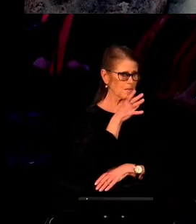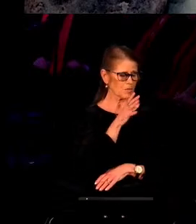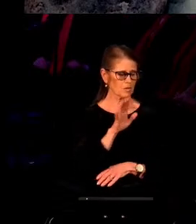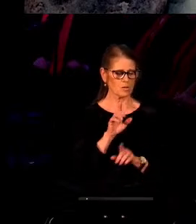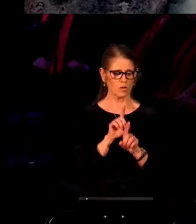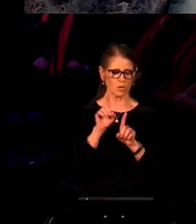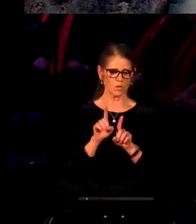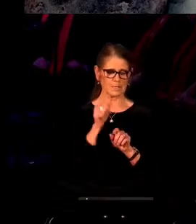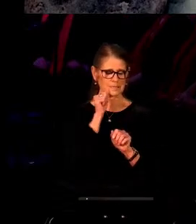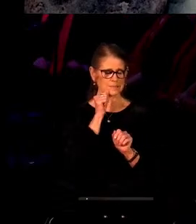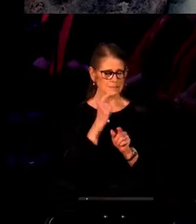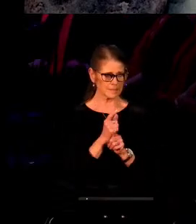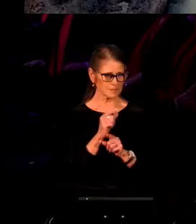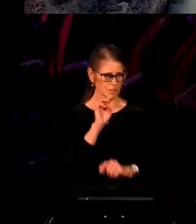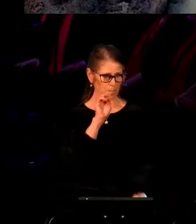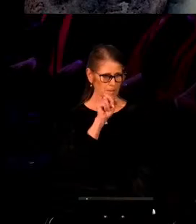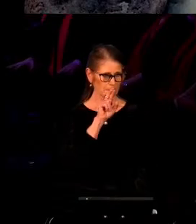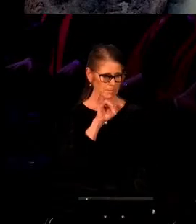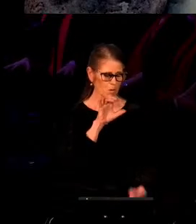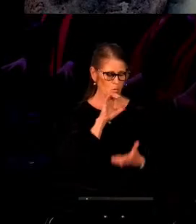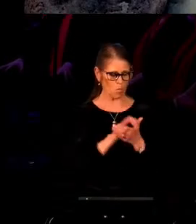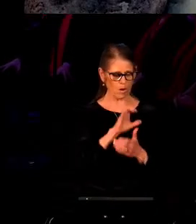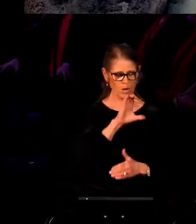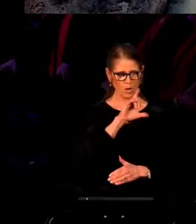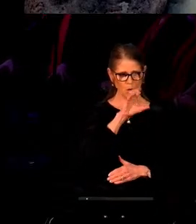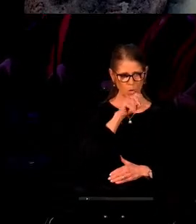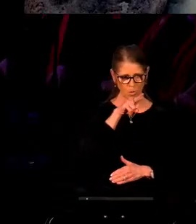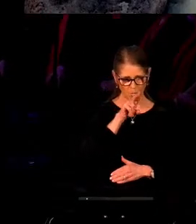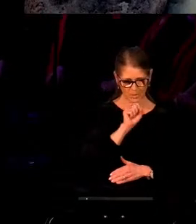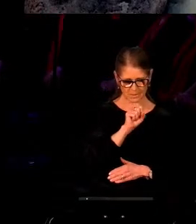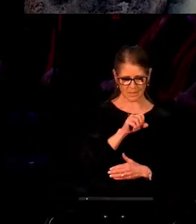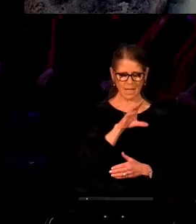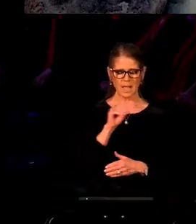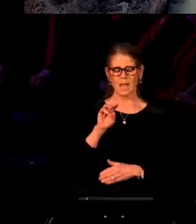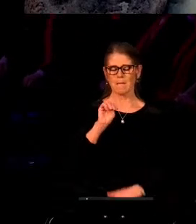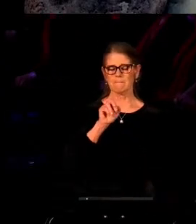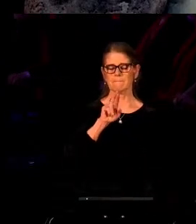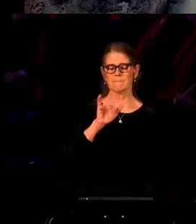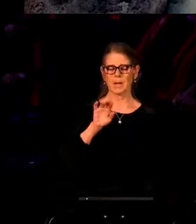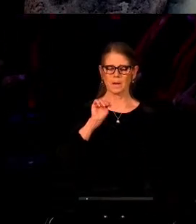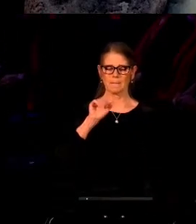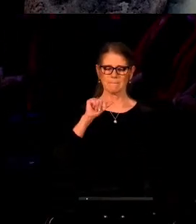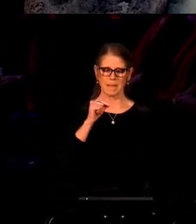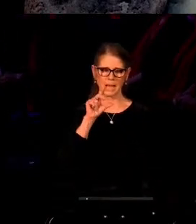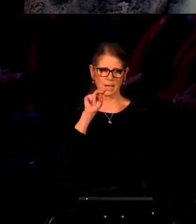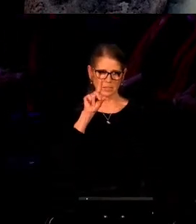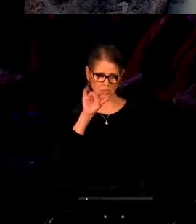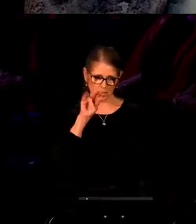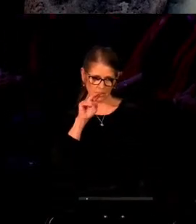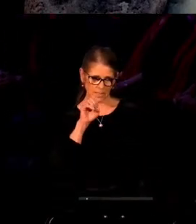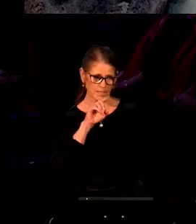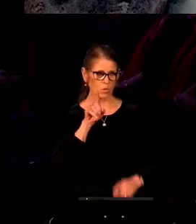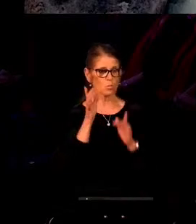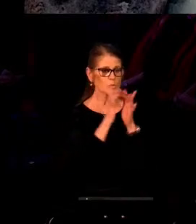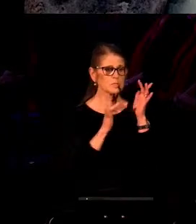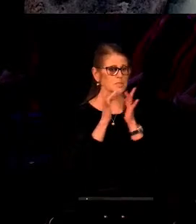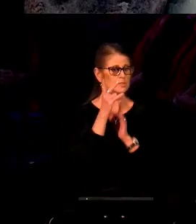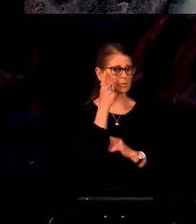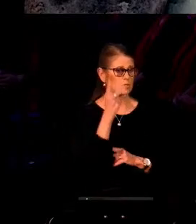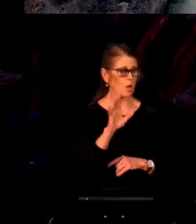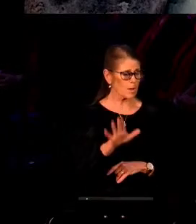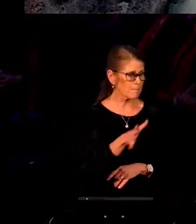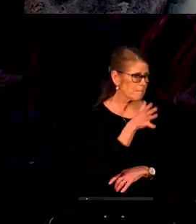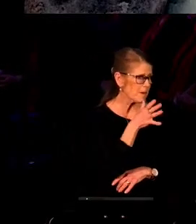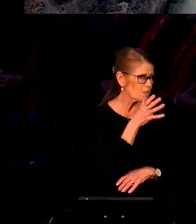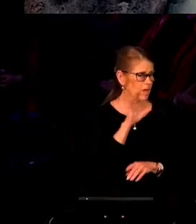sister, Mary, the wife of Clopas, and Mary Magdalene. When Jesus saw his mother there, and the disciple whom he